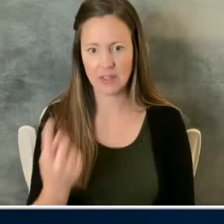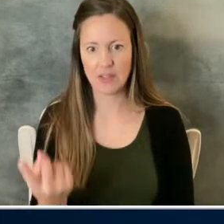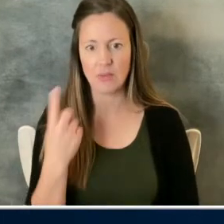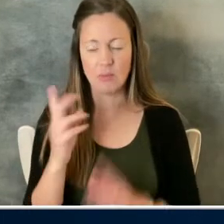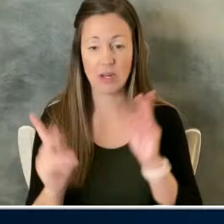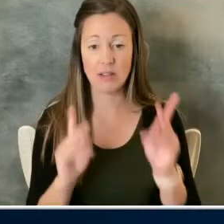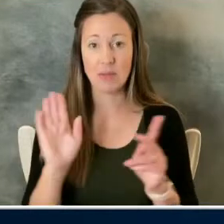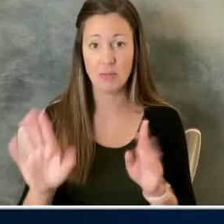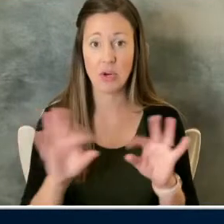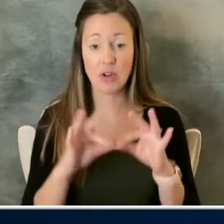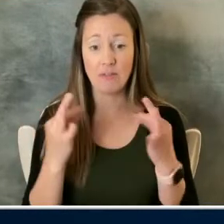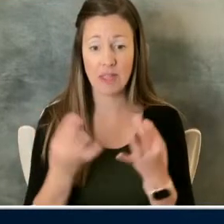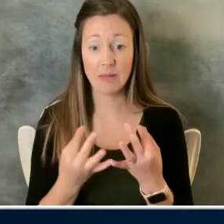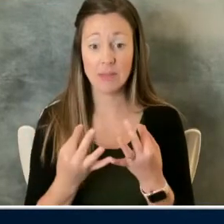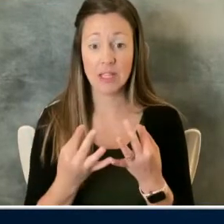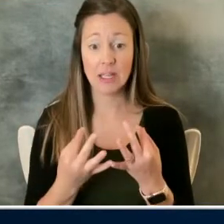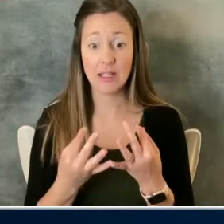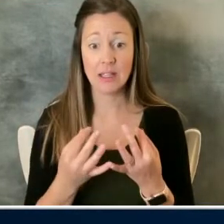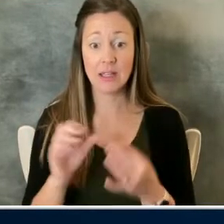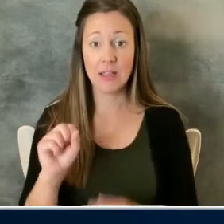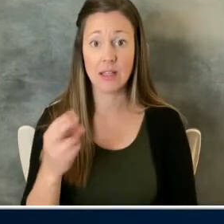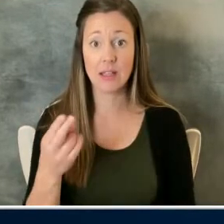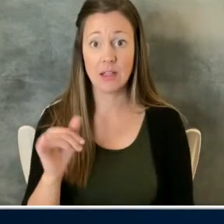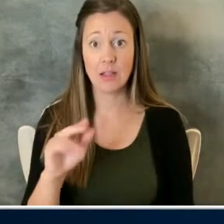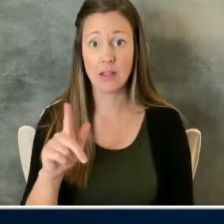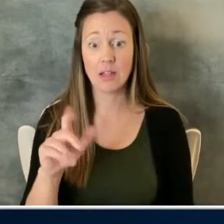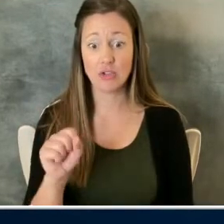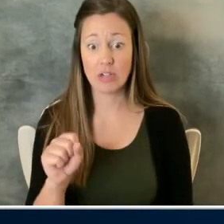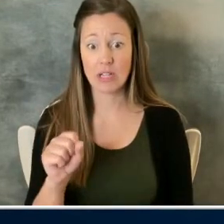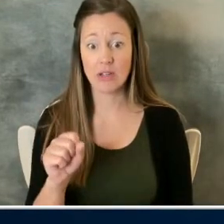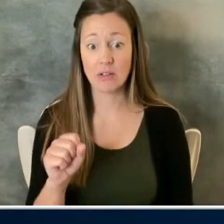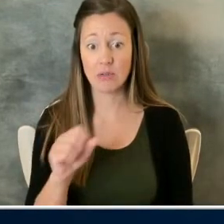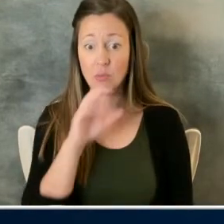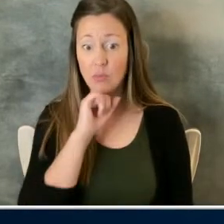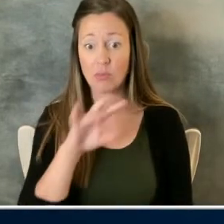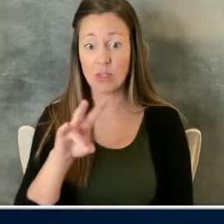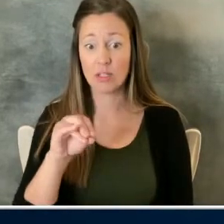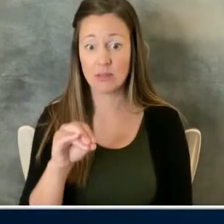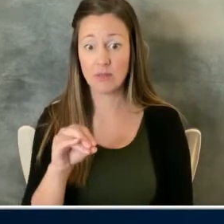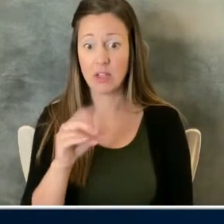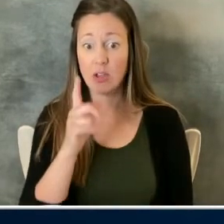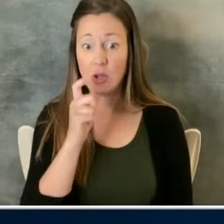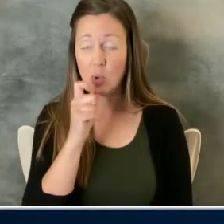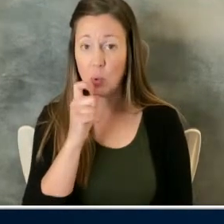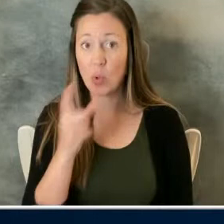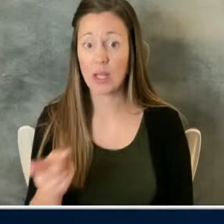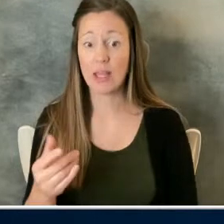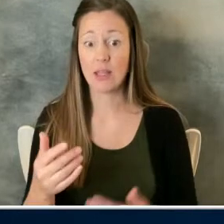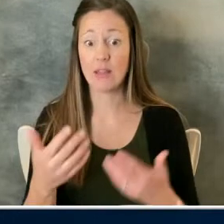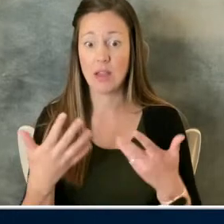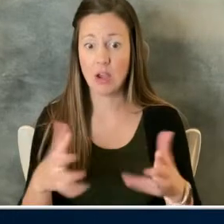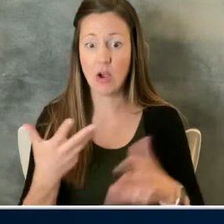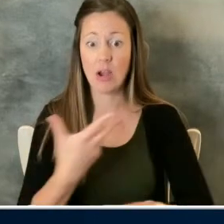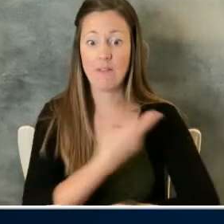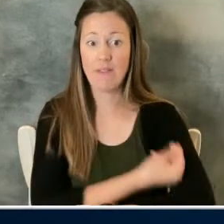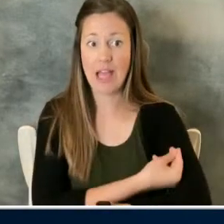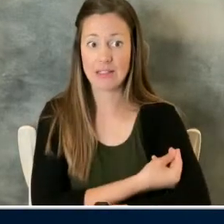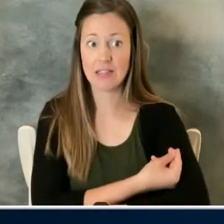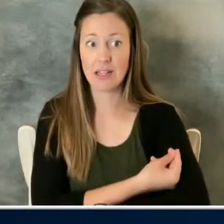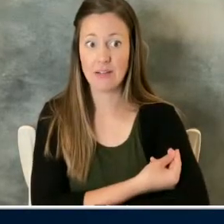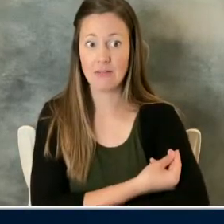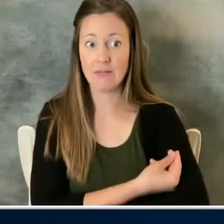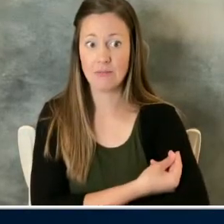that she knows that got shingles was a 70-year-old who she says had been vaccinated. Okay. Yeah.